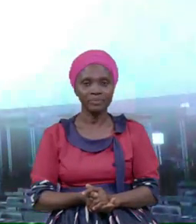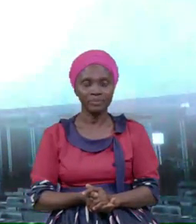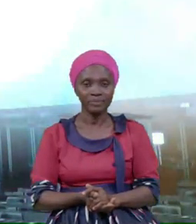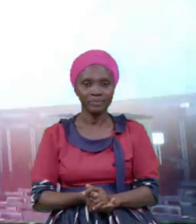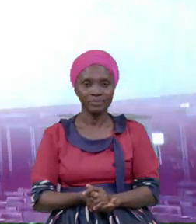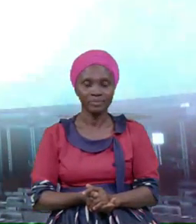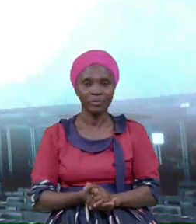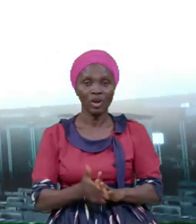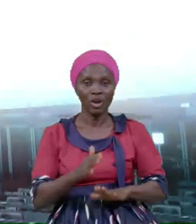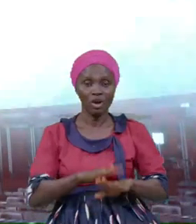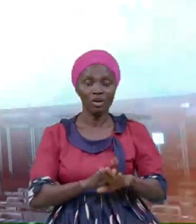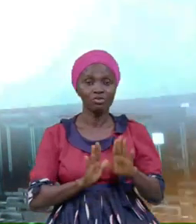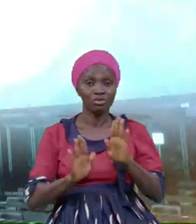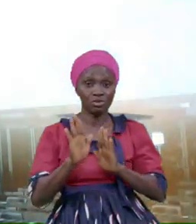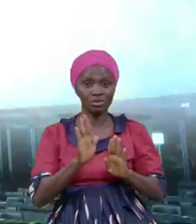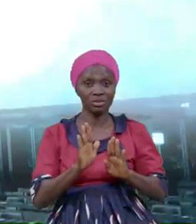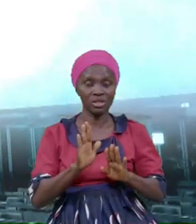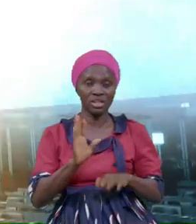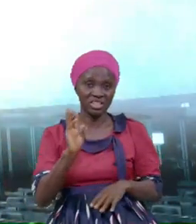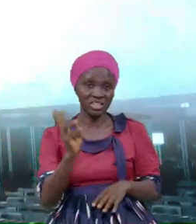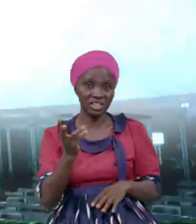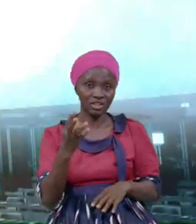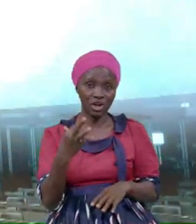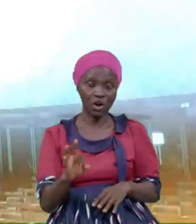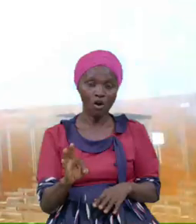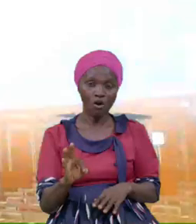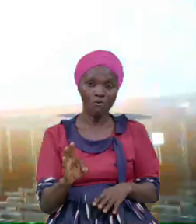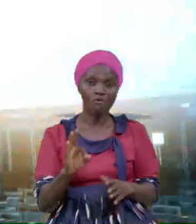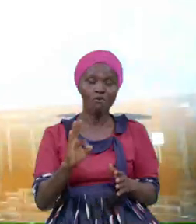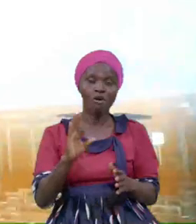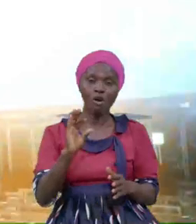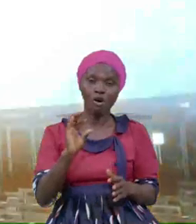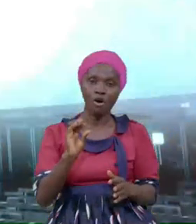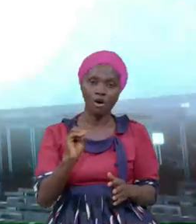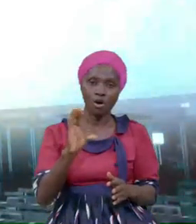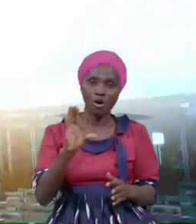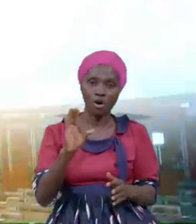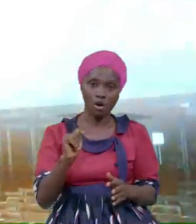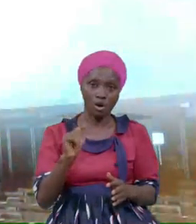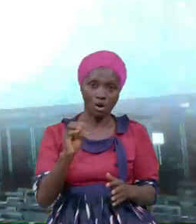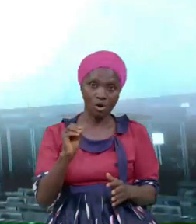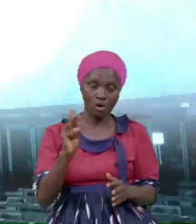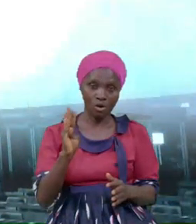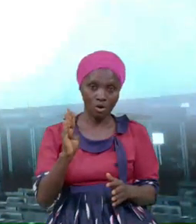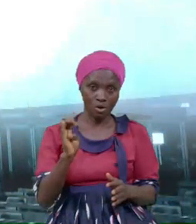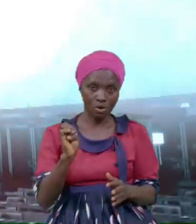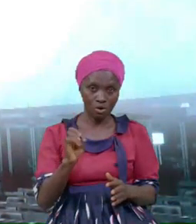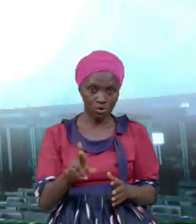Sunday, 6th of October at the